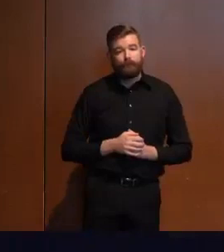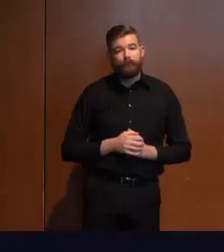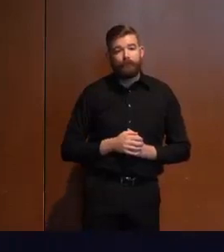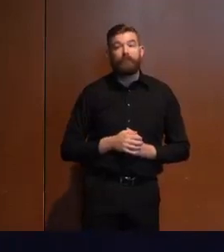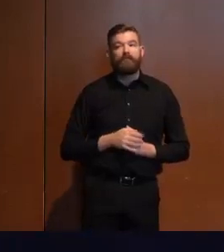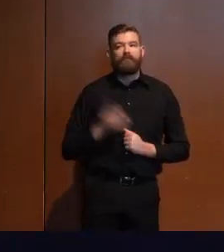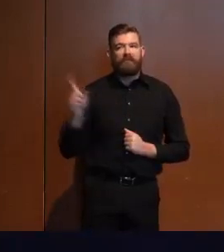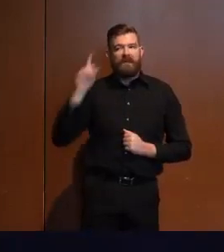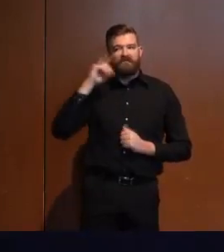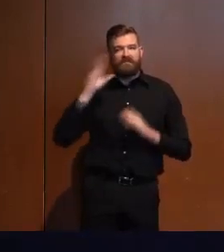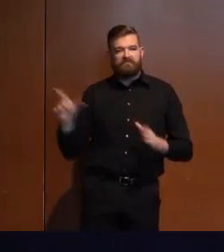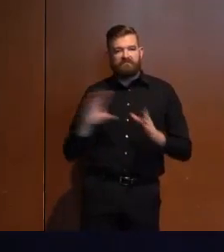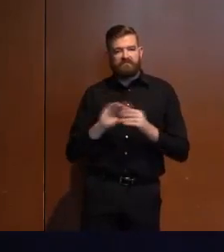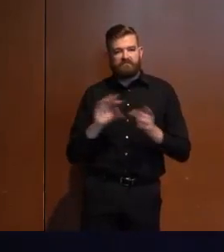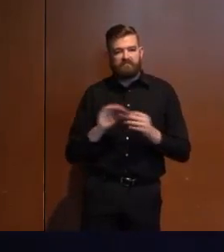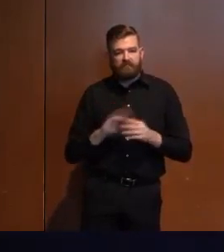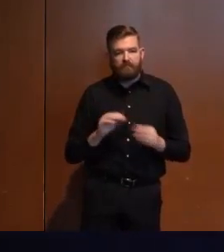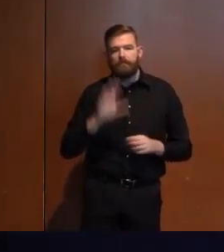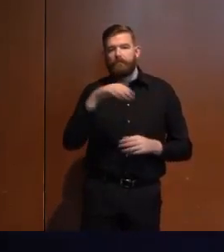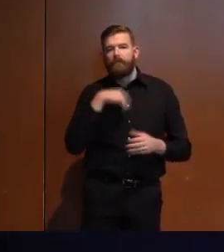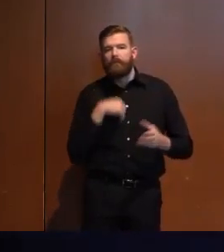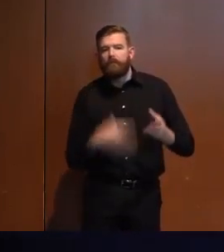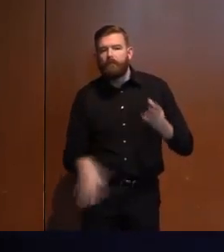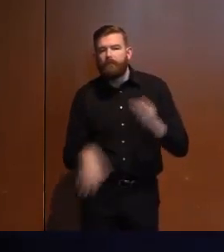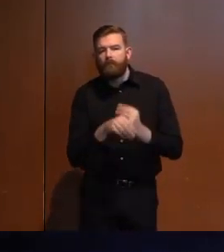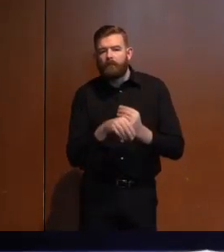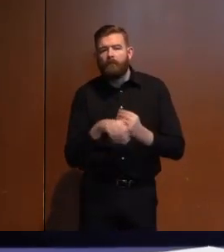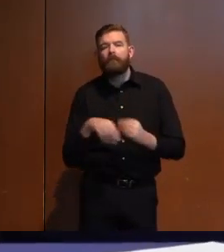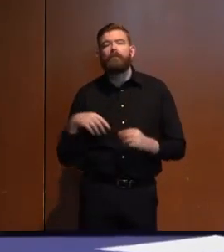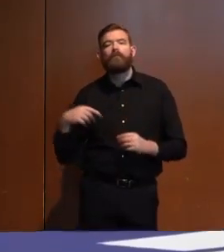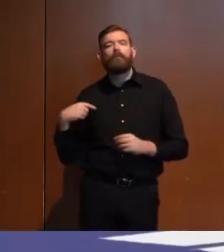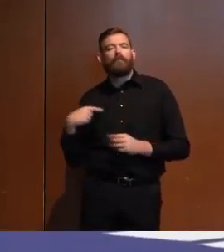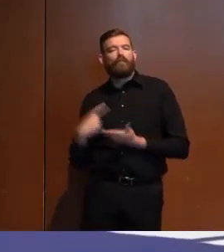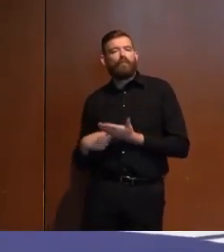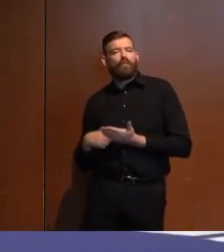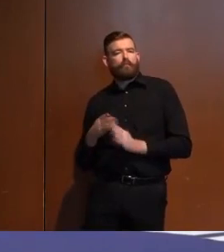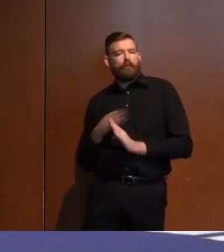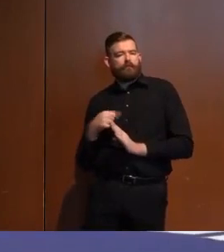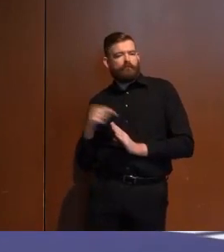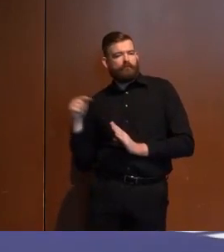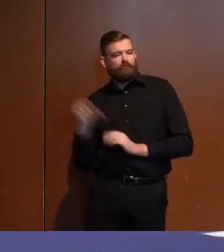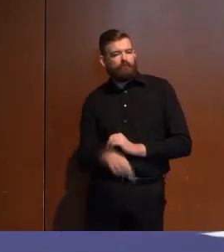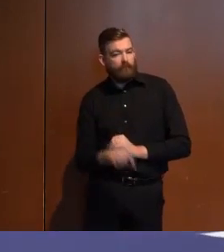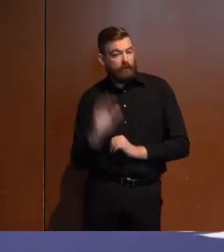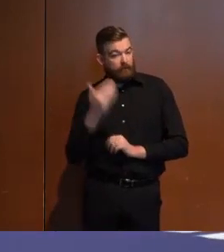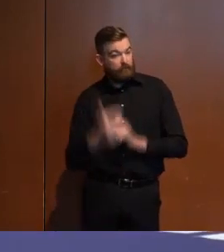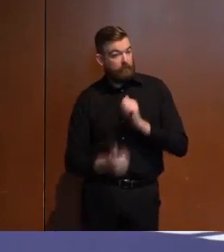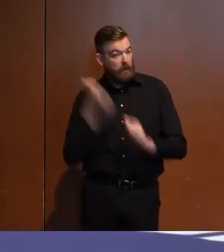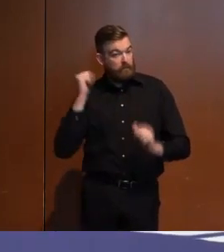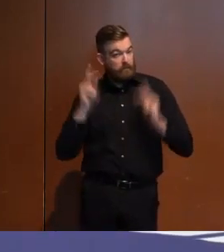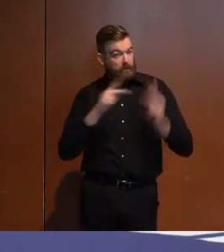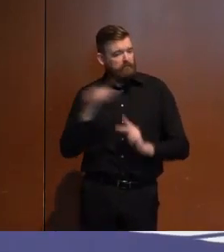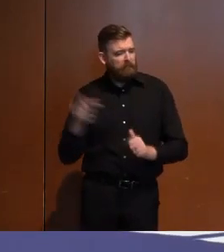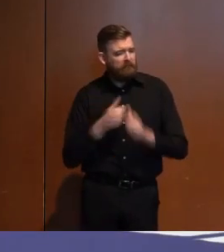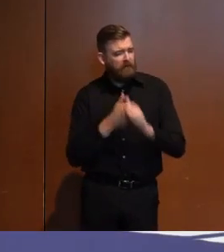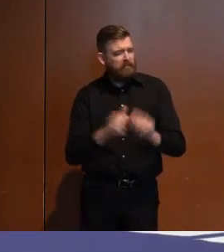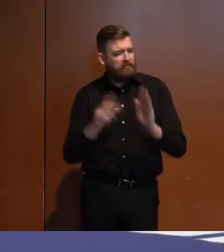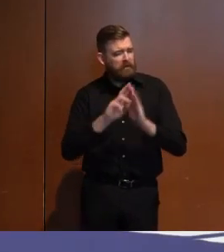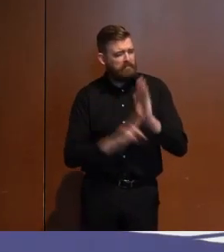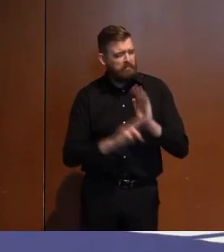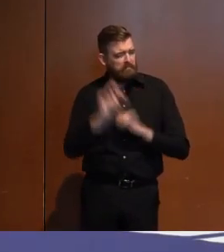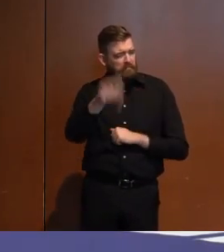front. It does appear that most folks are compliant. So I think our